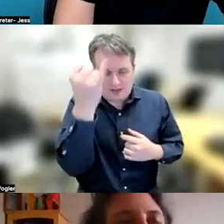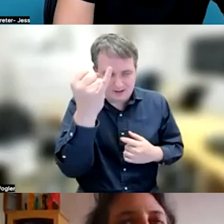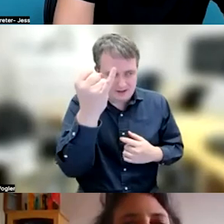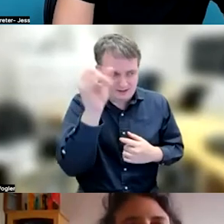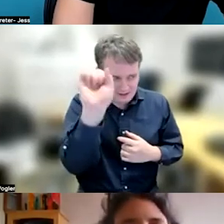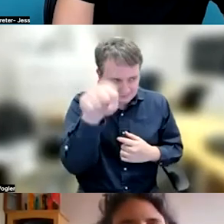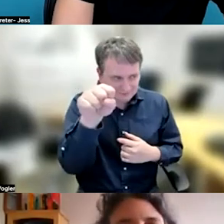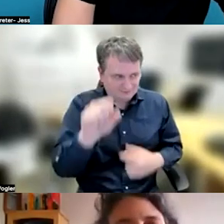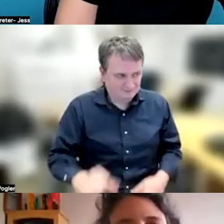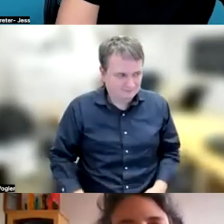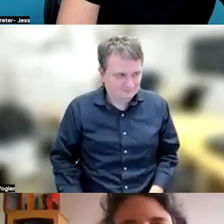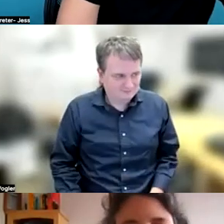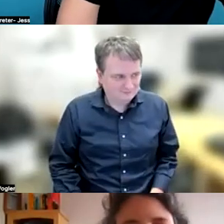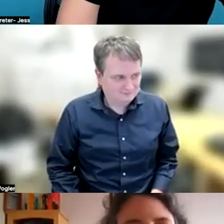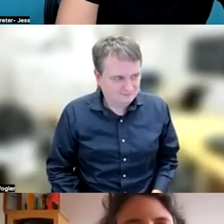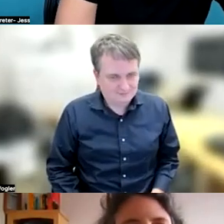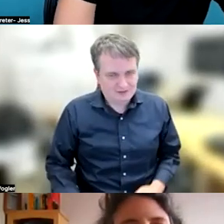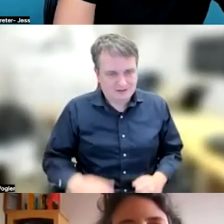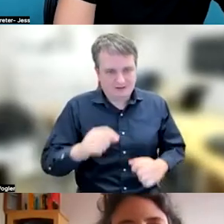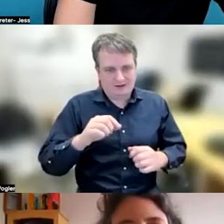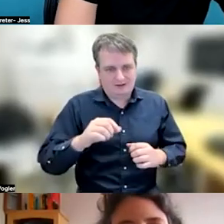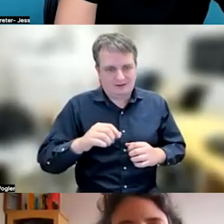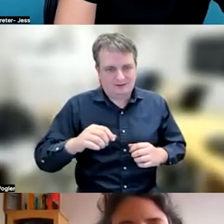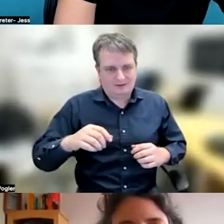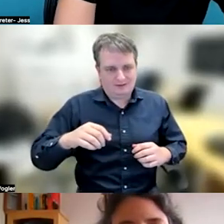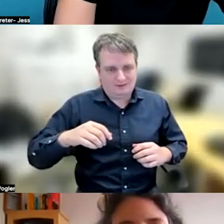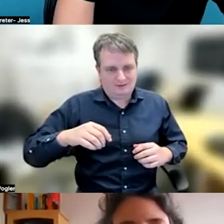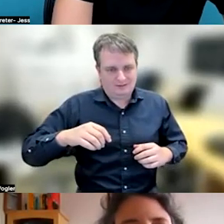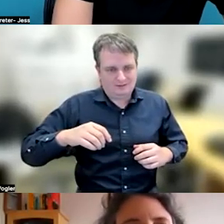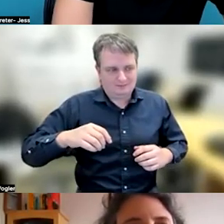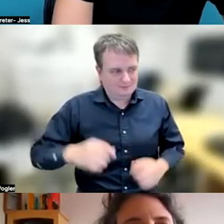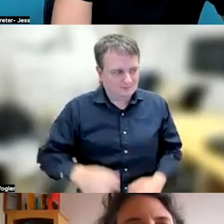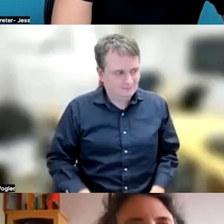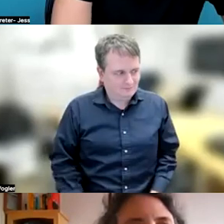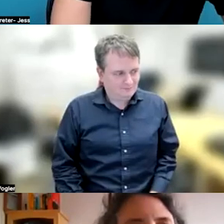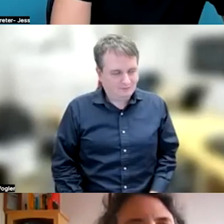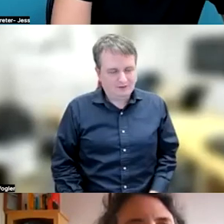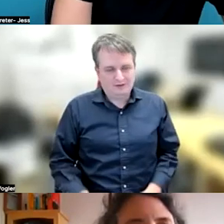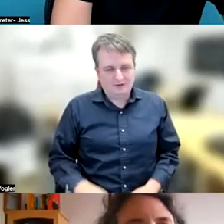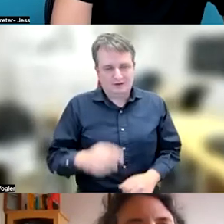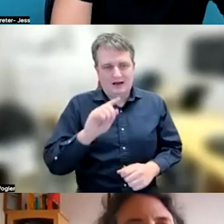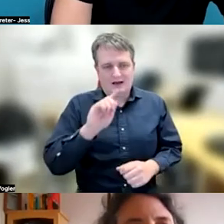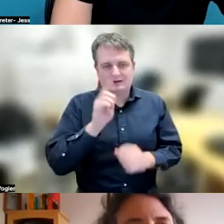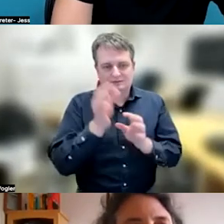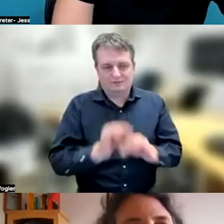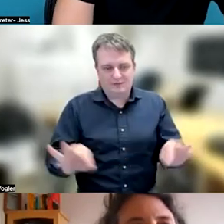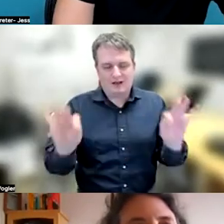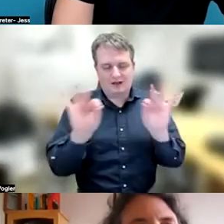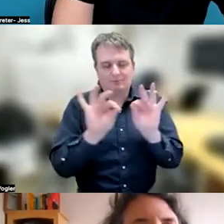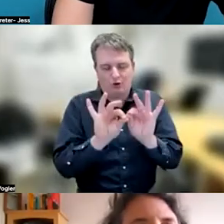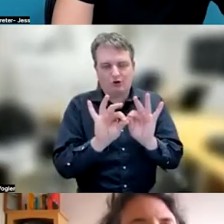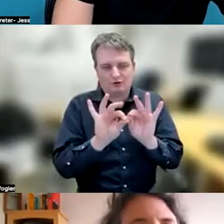ways that we can be looking at those new inventions, I feel like I am excited about things that are to come.